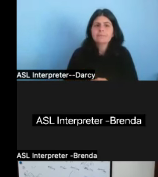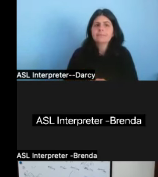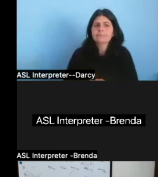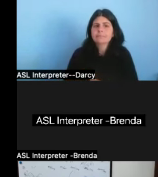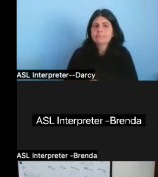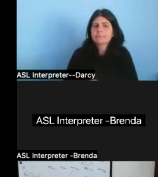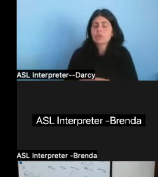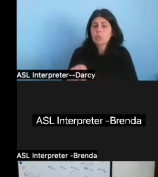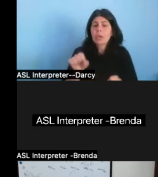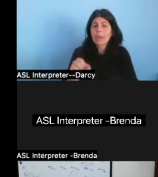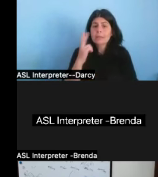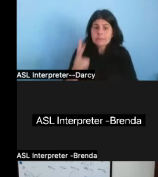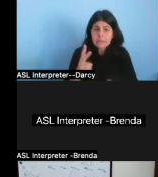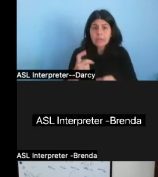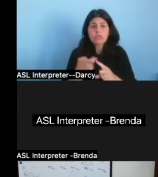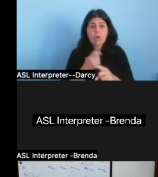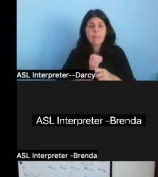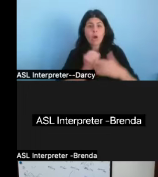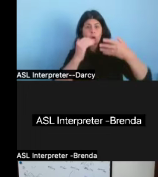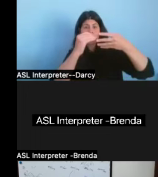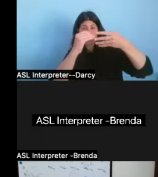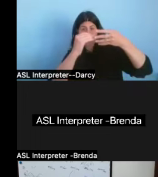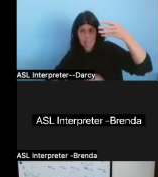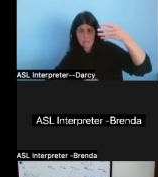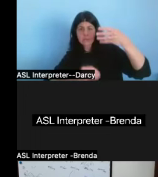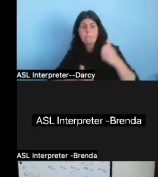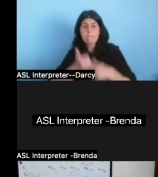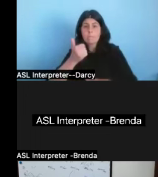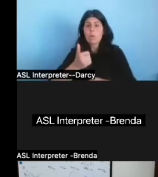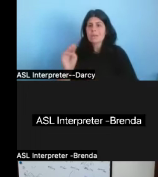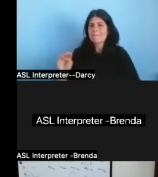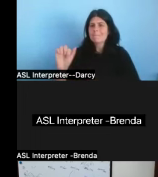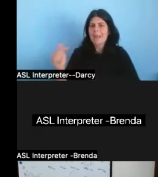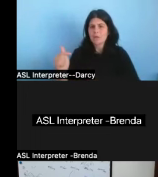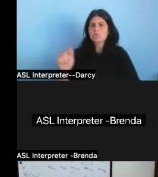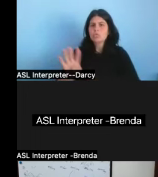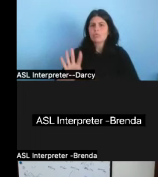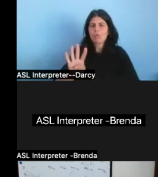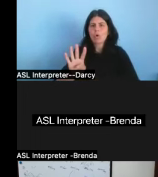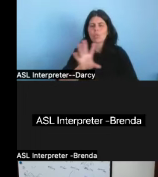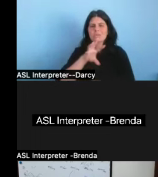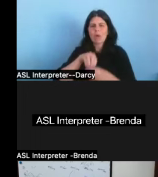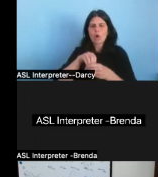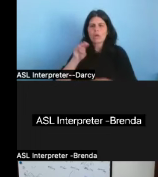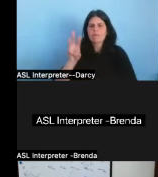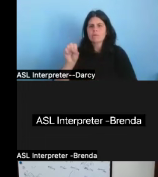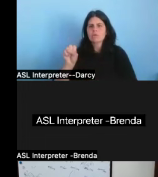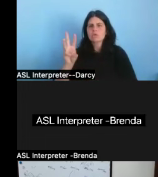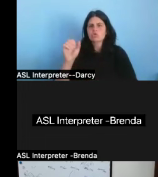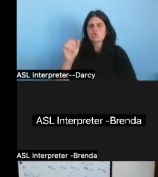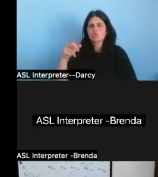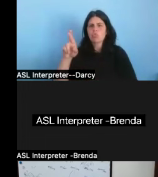And as you can kind of see from the list here, most of those magnitude 4s were part of this swarm in Baja, just south